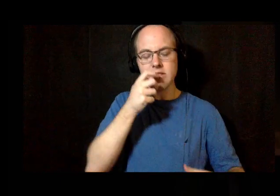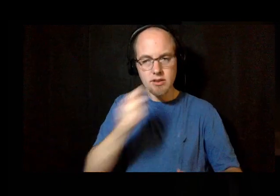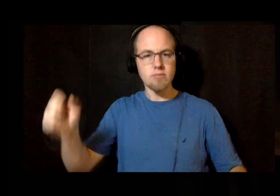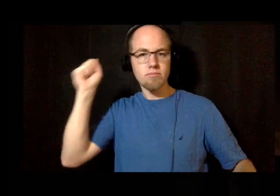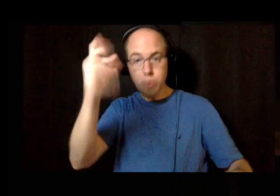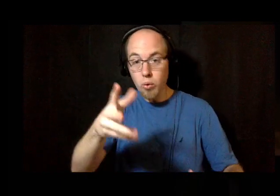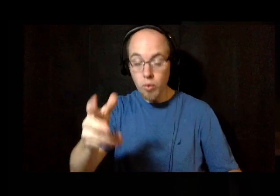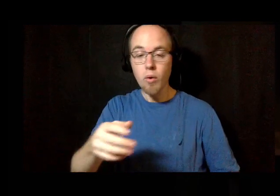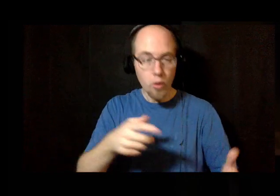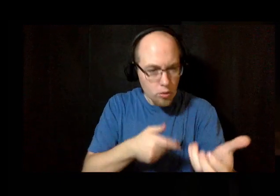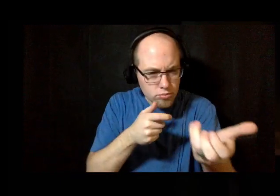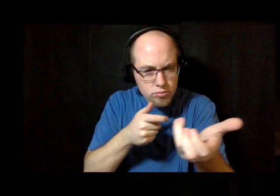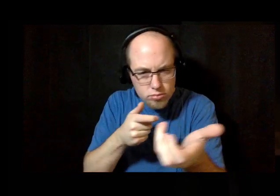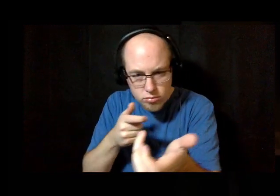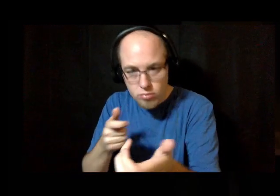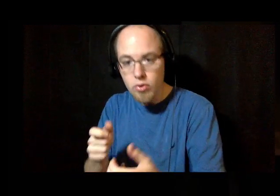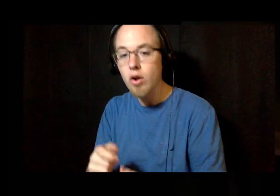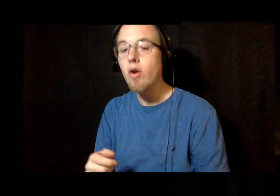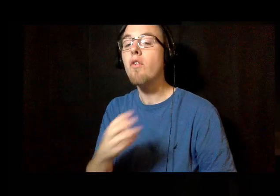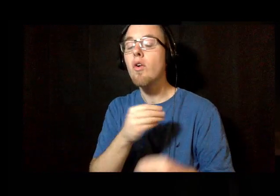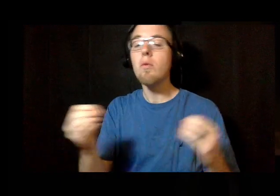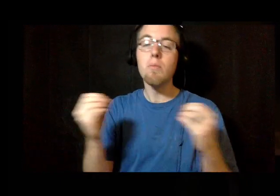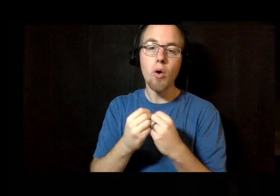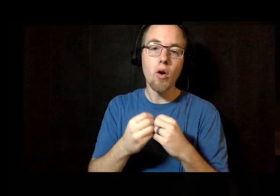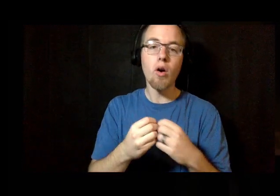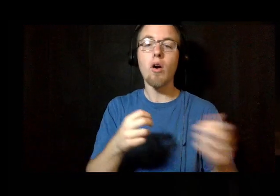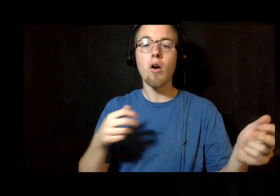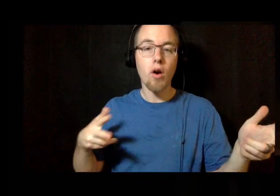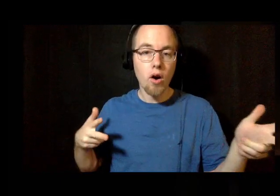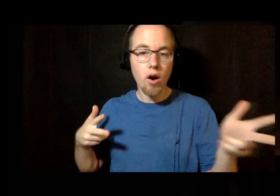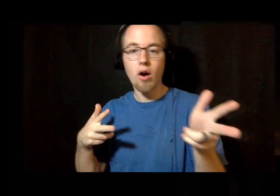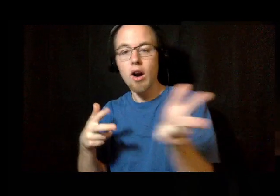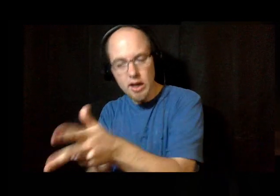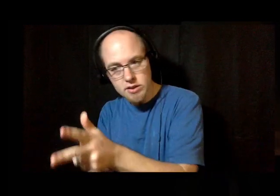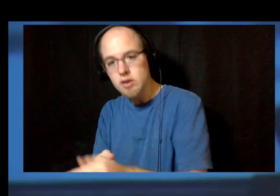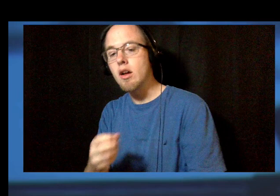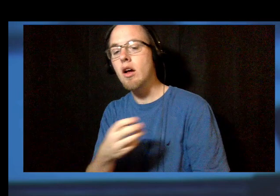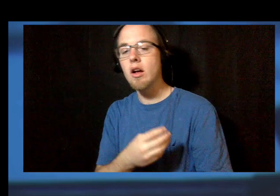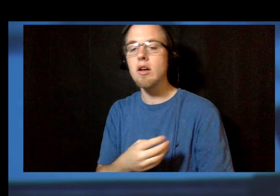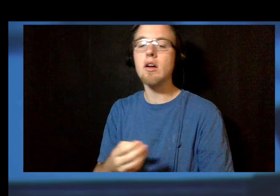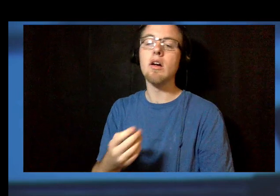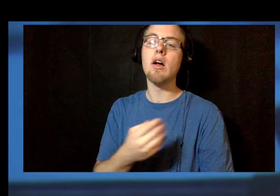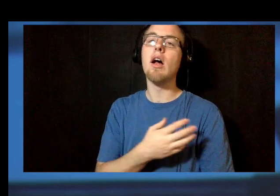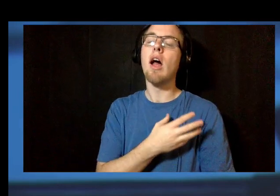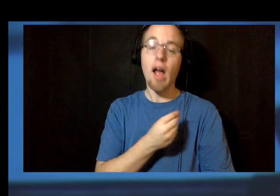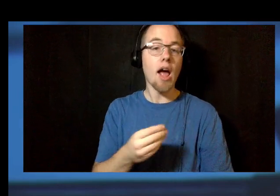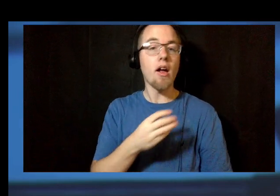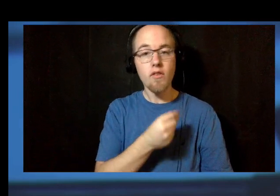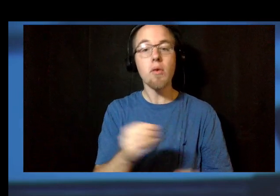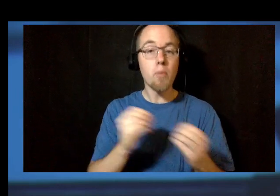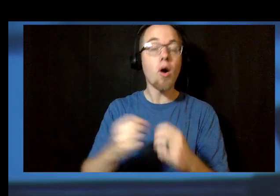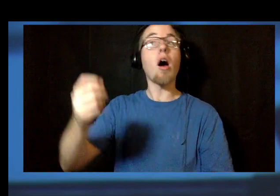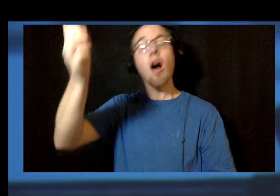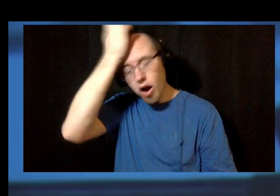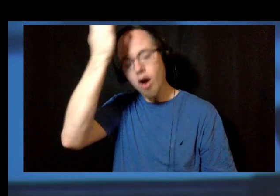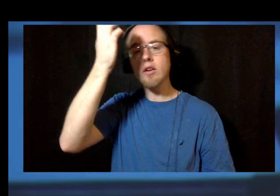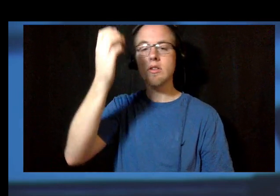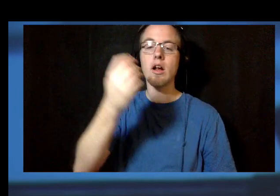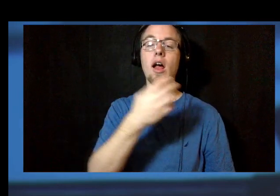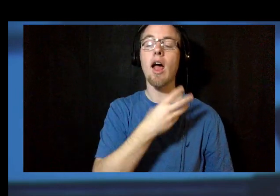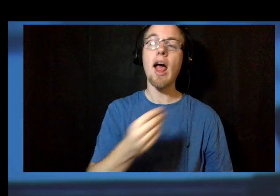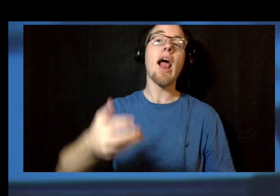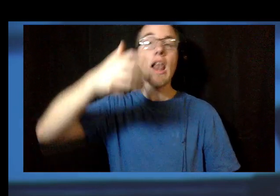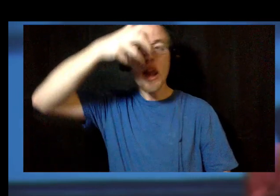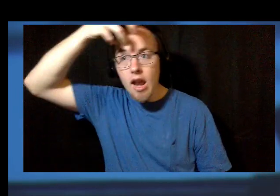accidents, 3 more concussions, got clawed while playing with a lion.